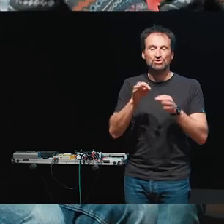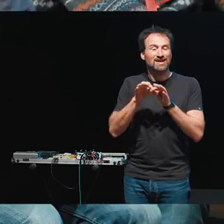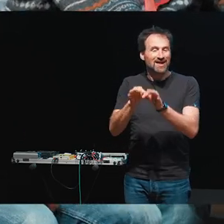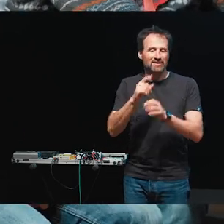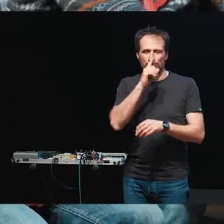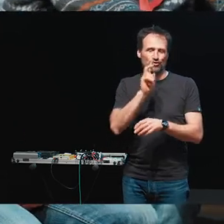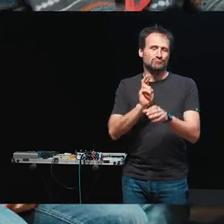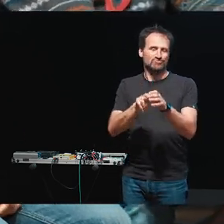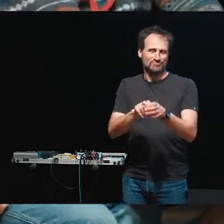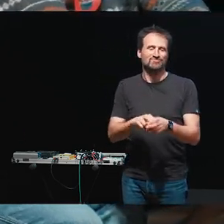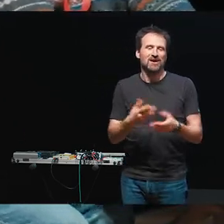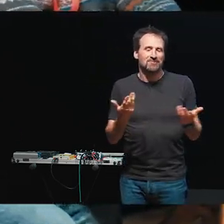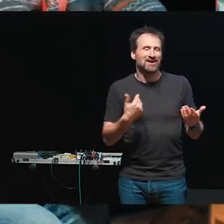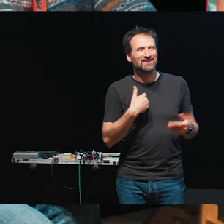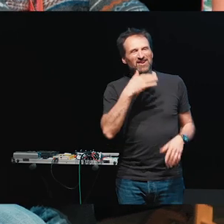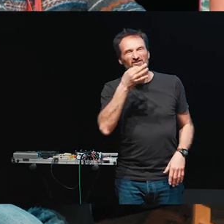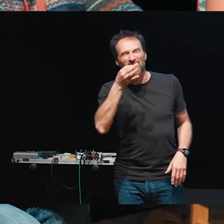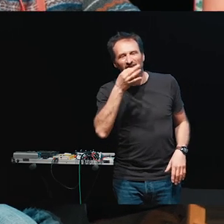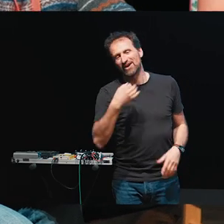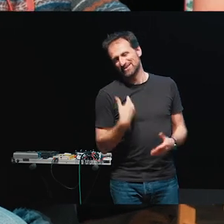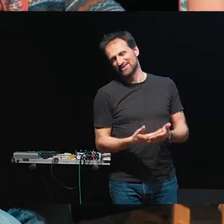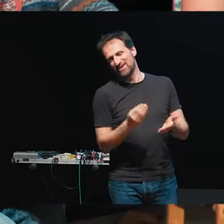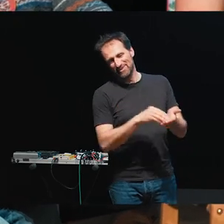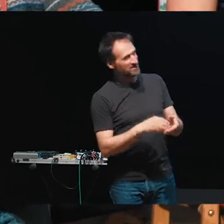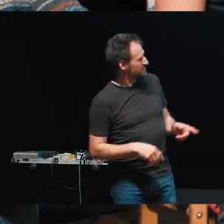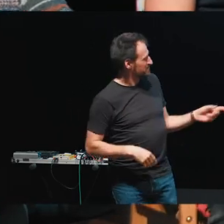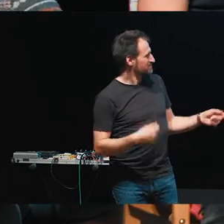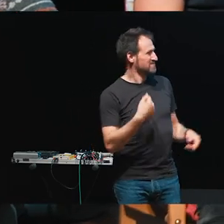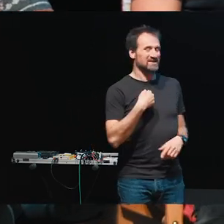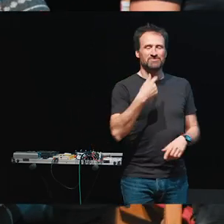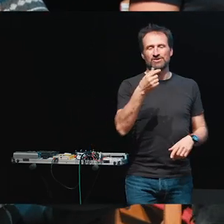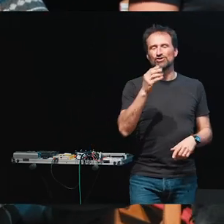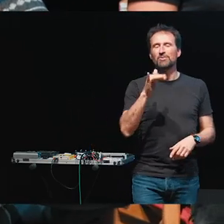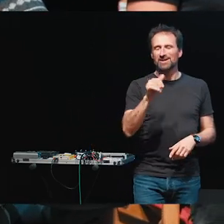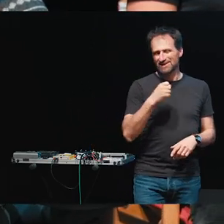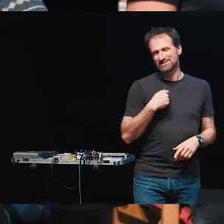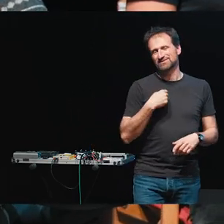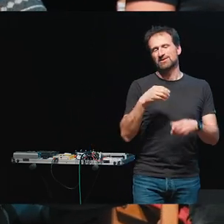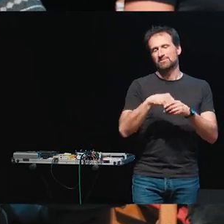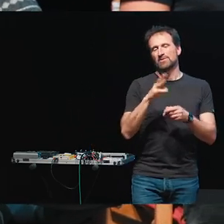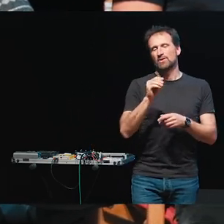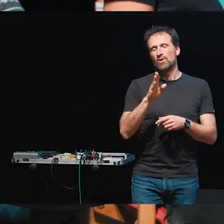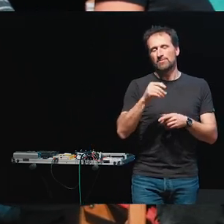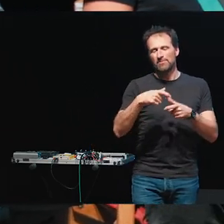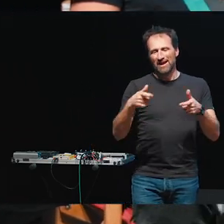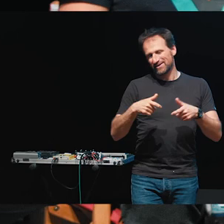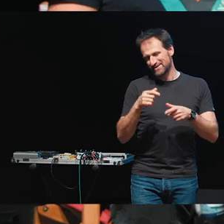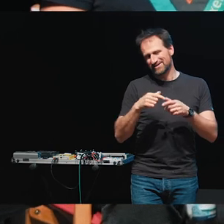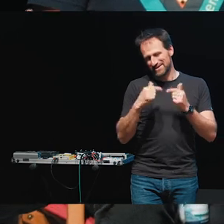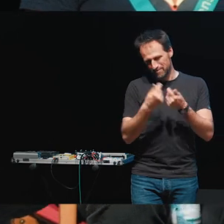I'm here, I guess. Hi, I'm Tobias. I'm from the Webpack team. And I actively joined some of the DeepTrack